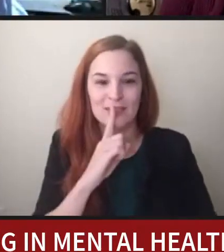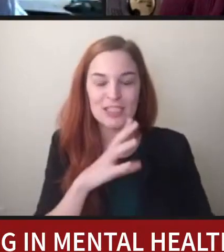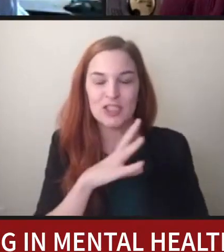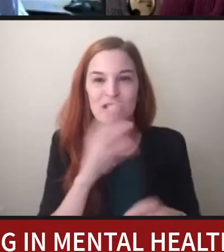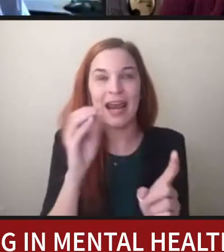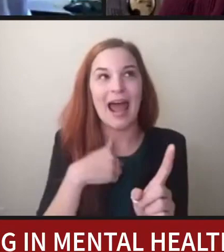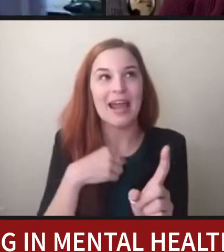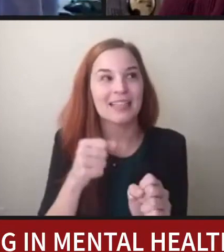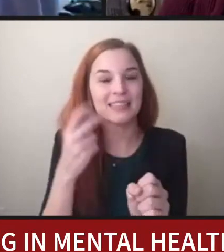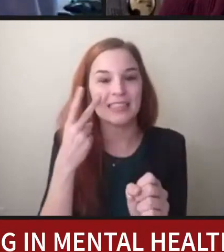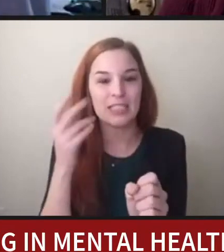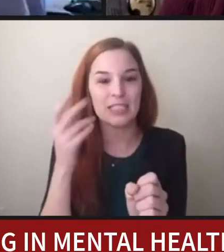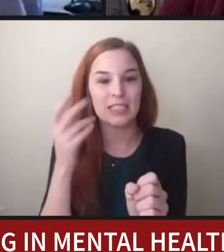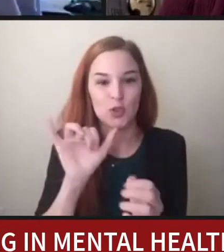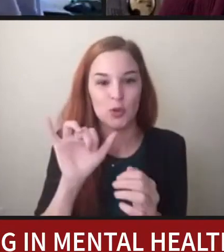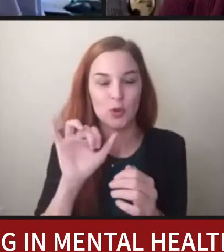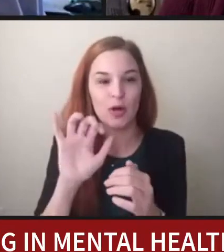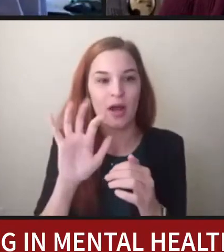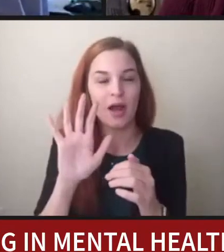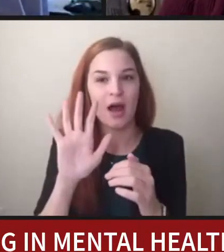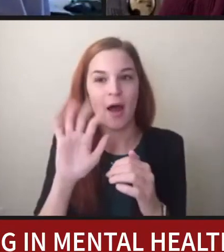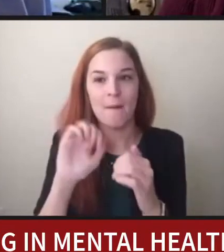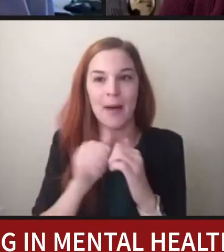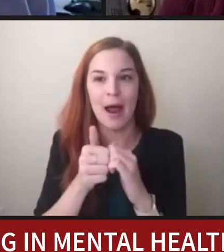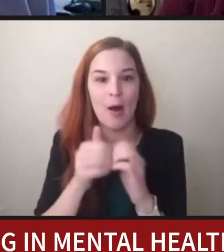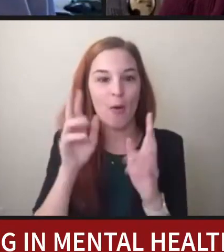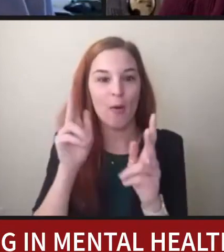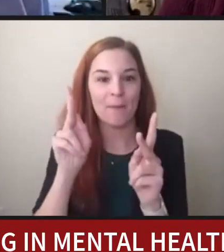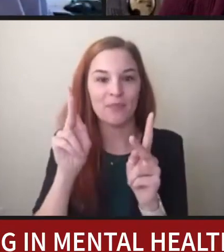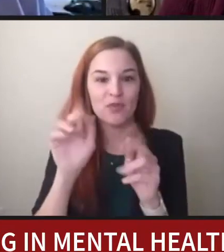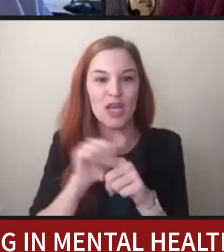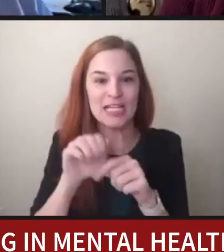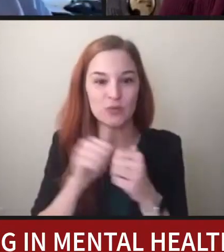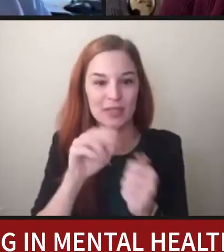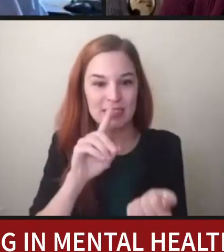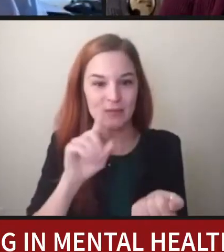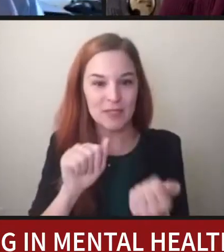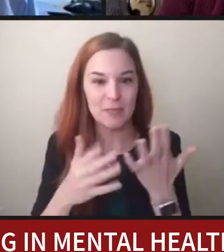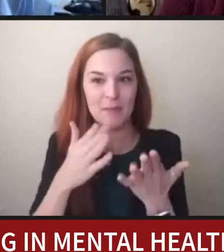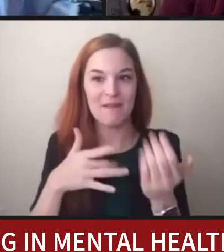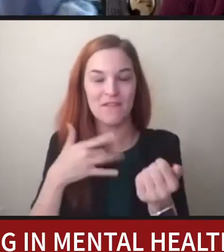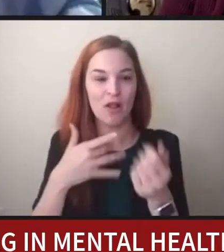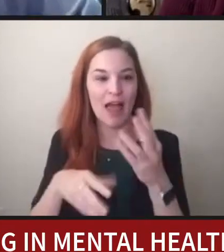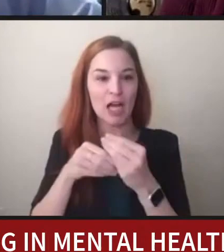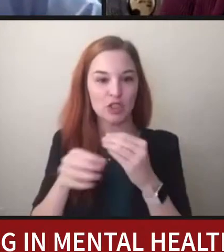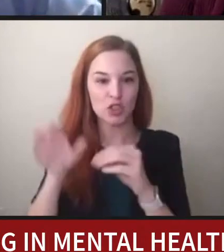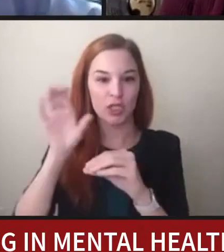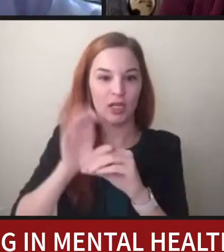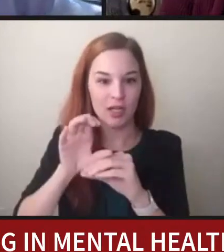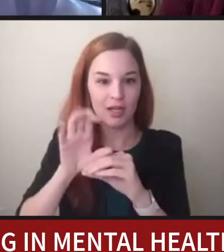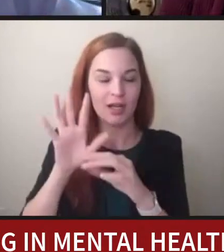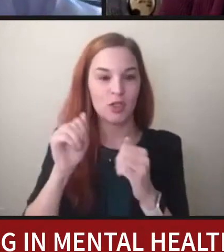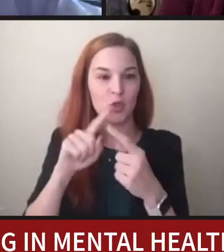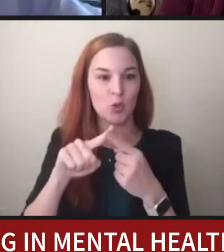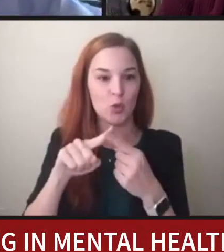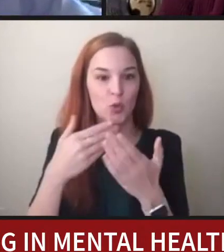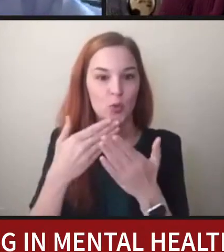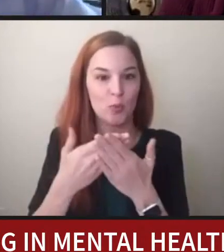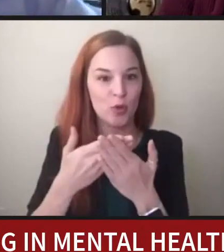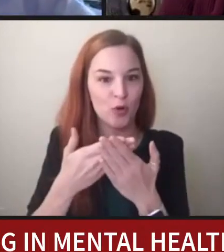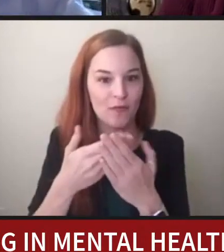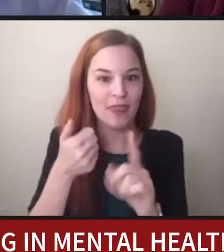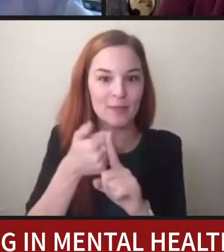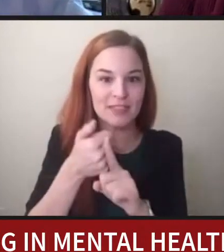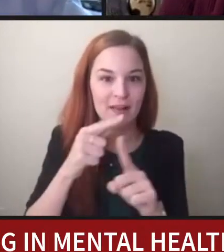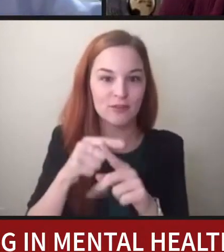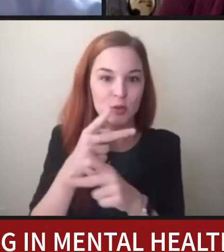Yes, absolutely. Open conversation. And I can also see as well how trainees with disabilities may feel that